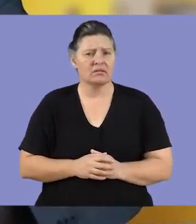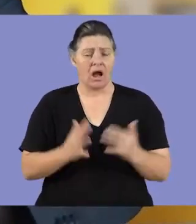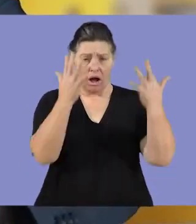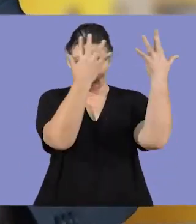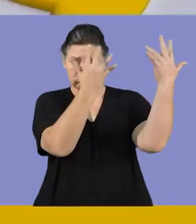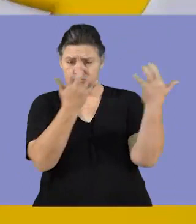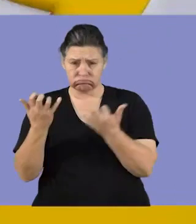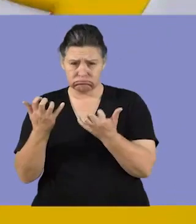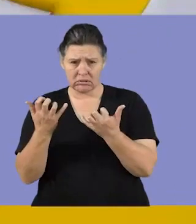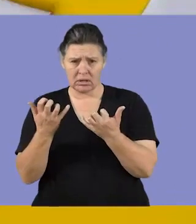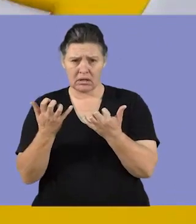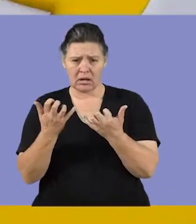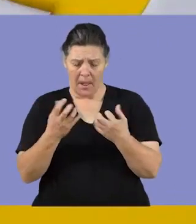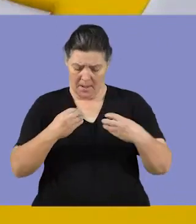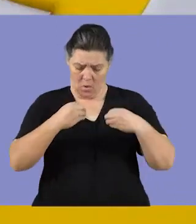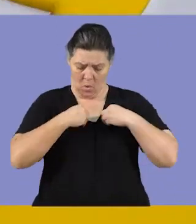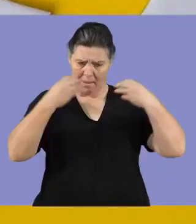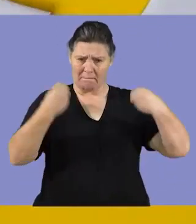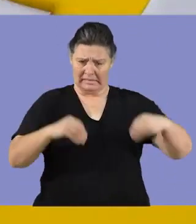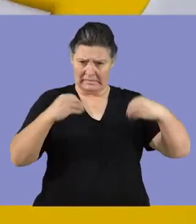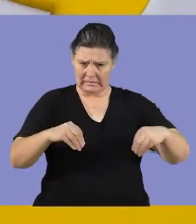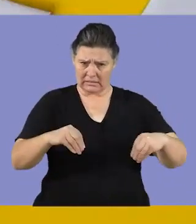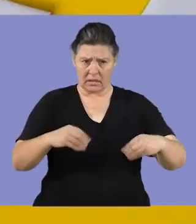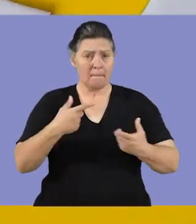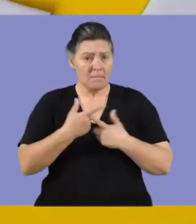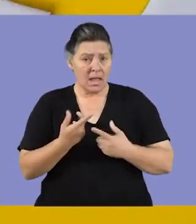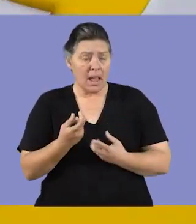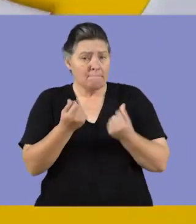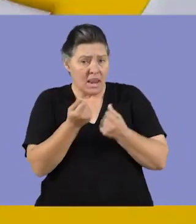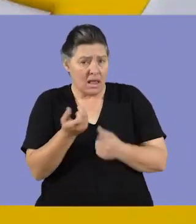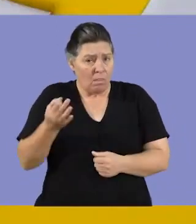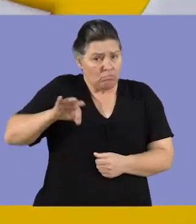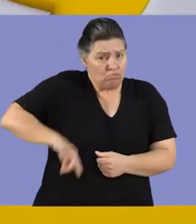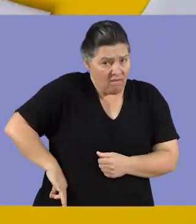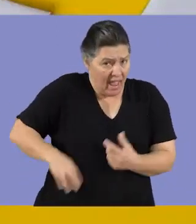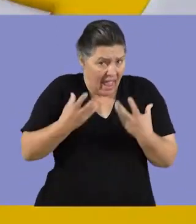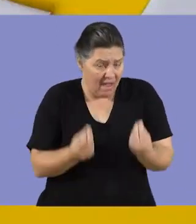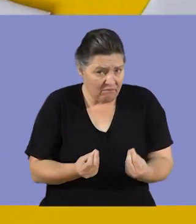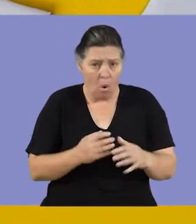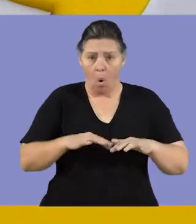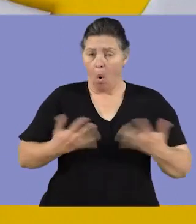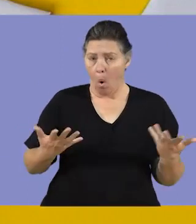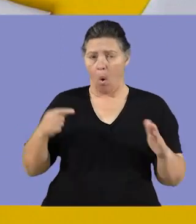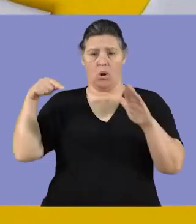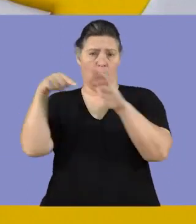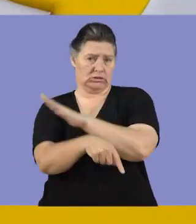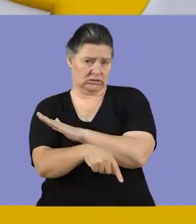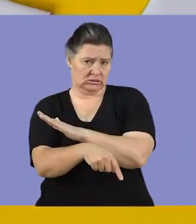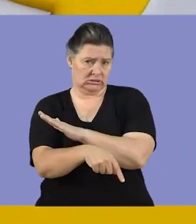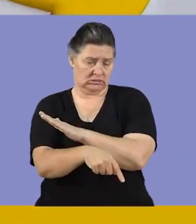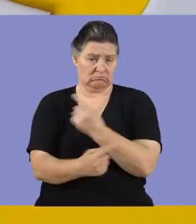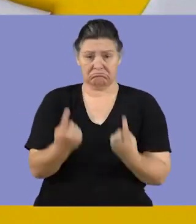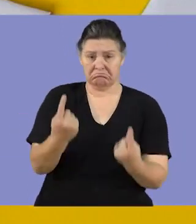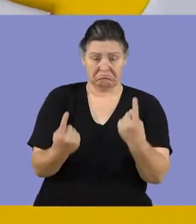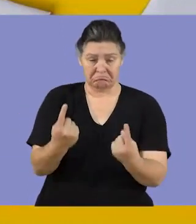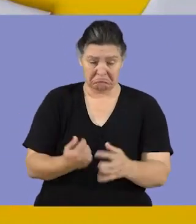that only through bookkeeping will an owner know if a business is generating a profit or